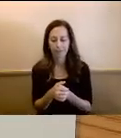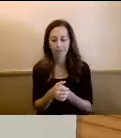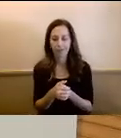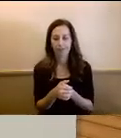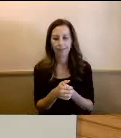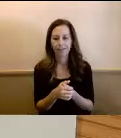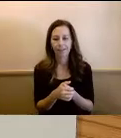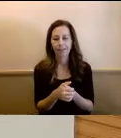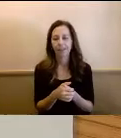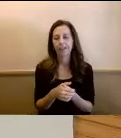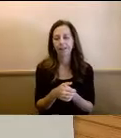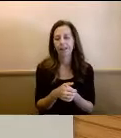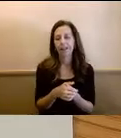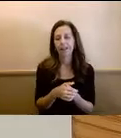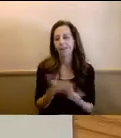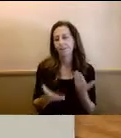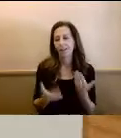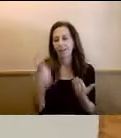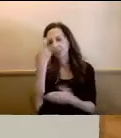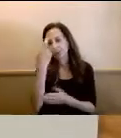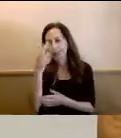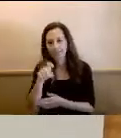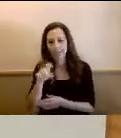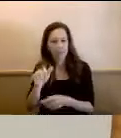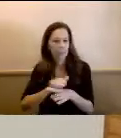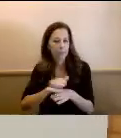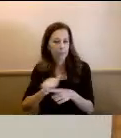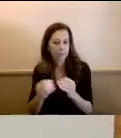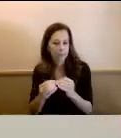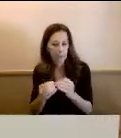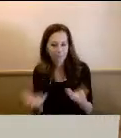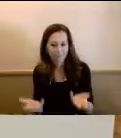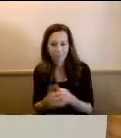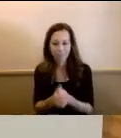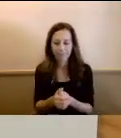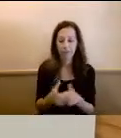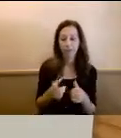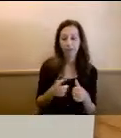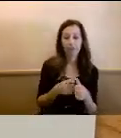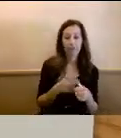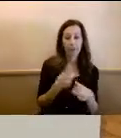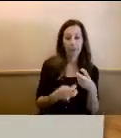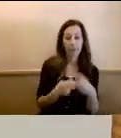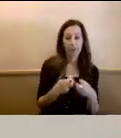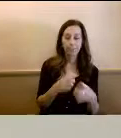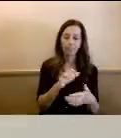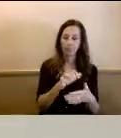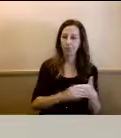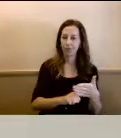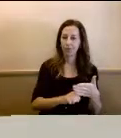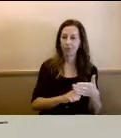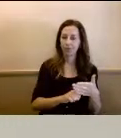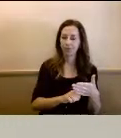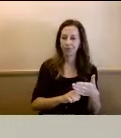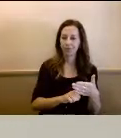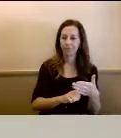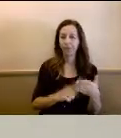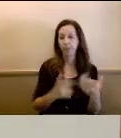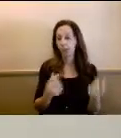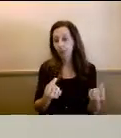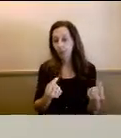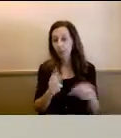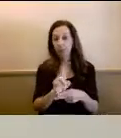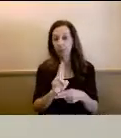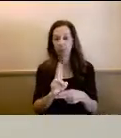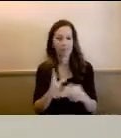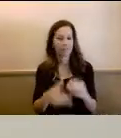you may need to practice a little bit more. So the first one is subtraction. So we're going to use addition